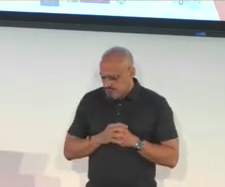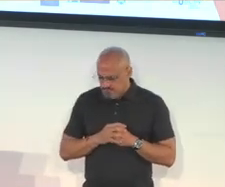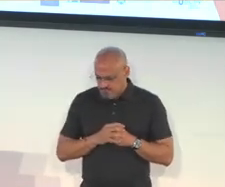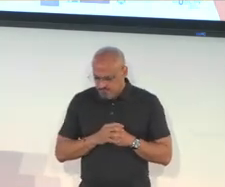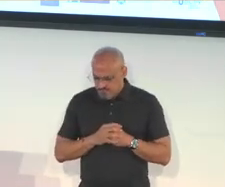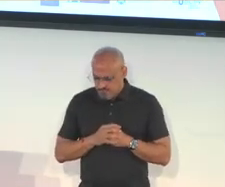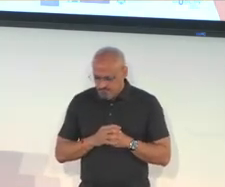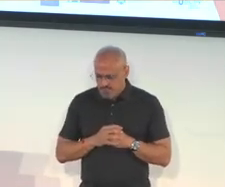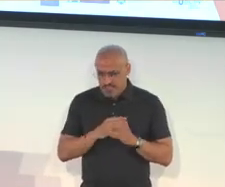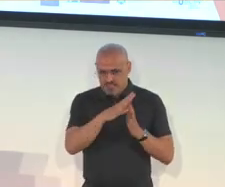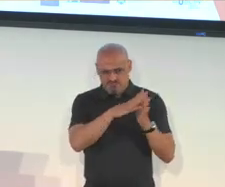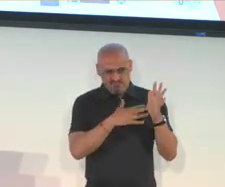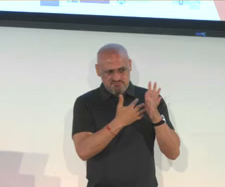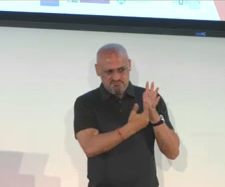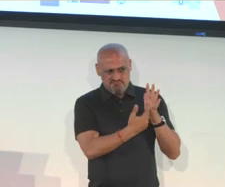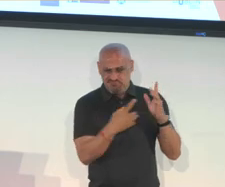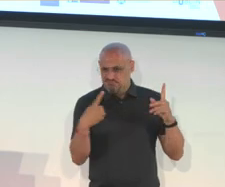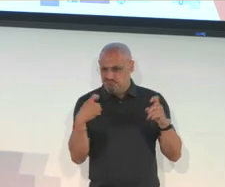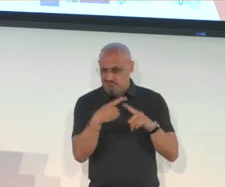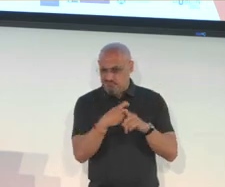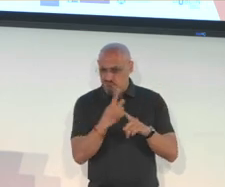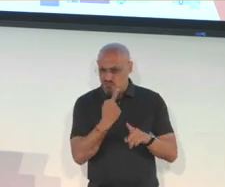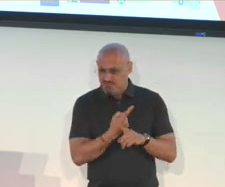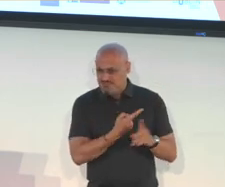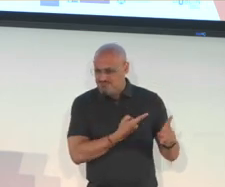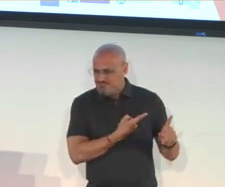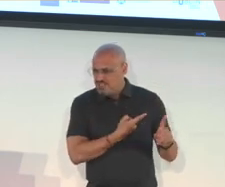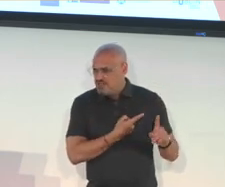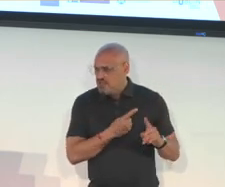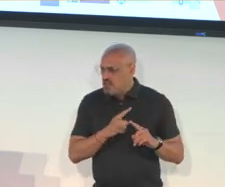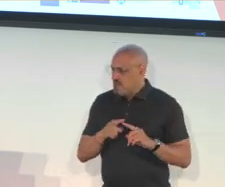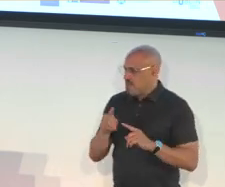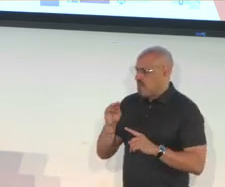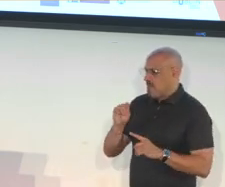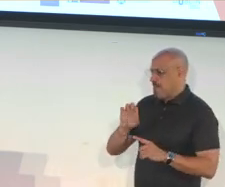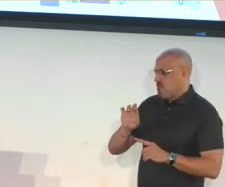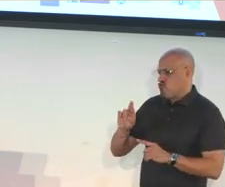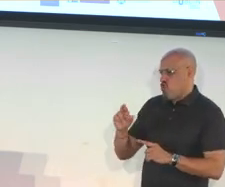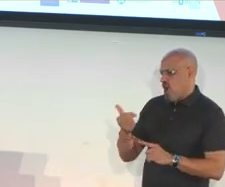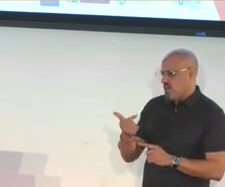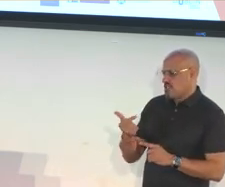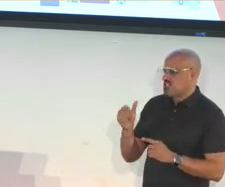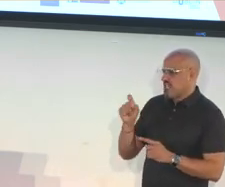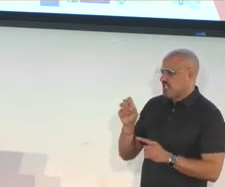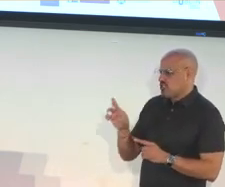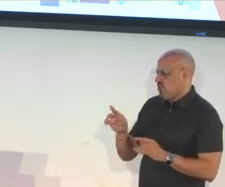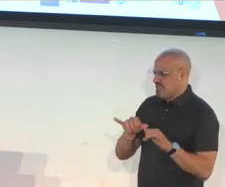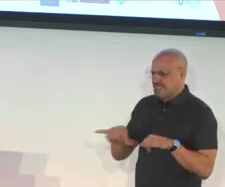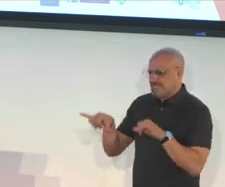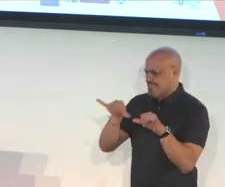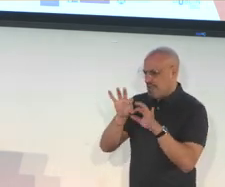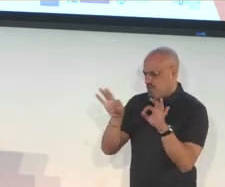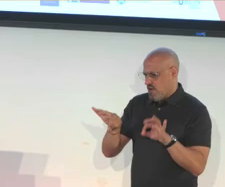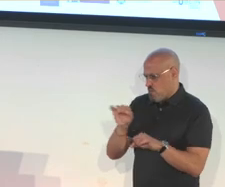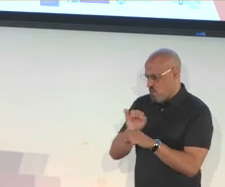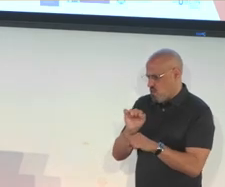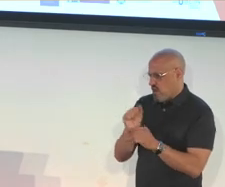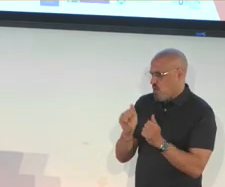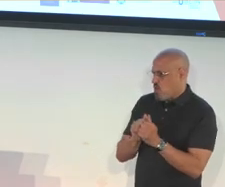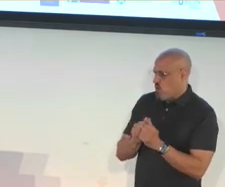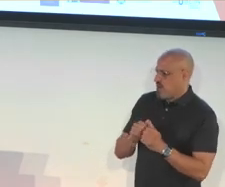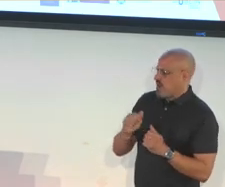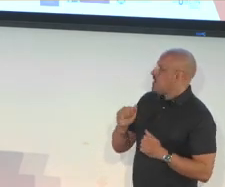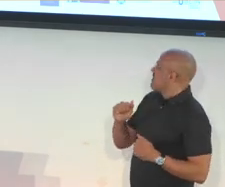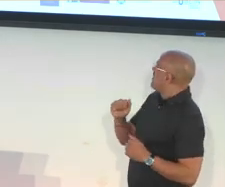The diagram does look complex, but Mirage XR is a pretty standard framework with an app